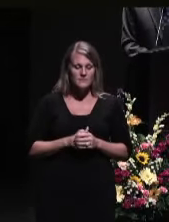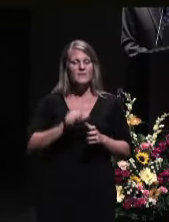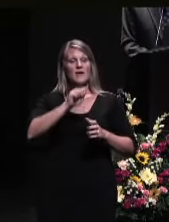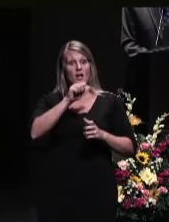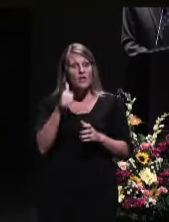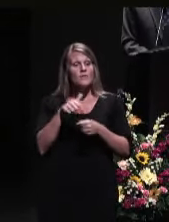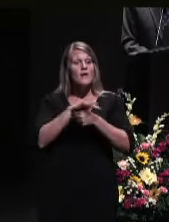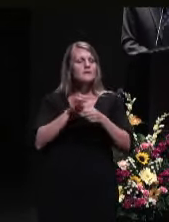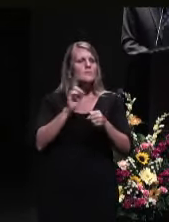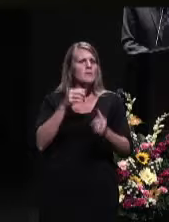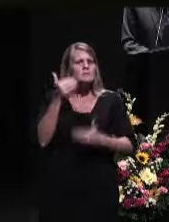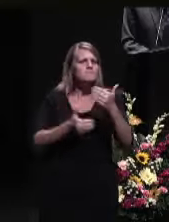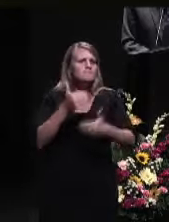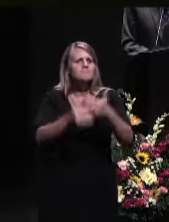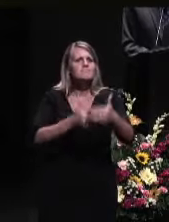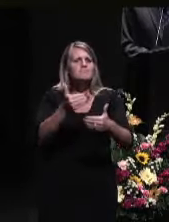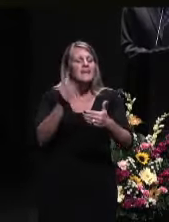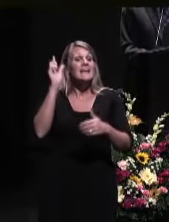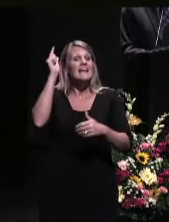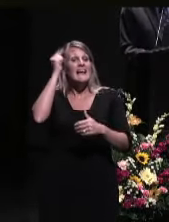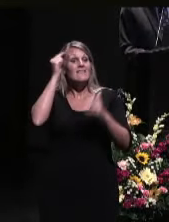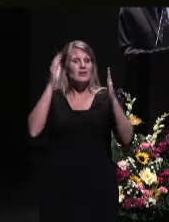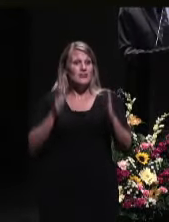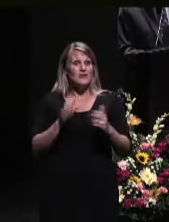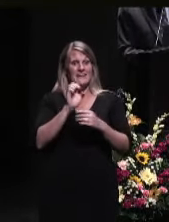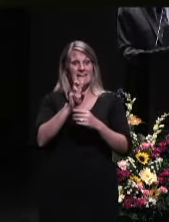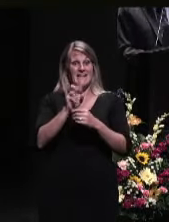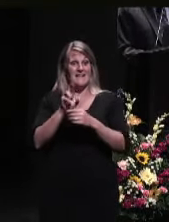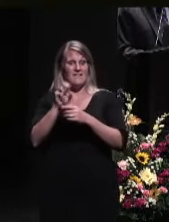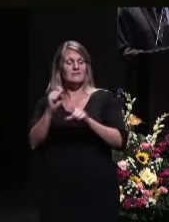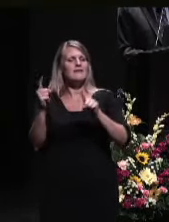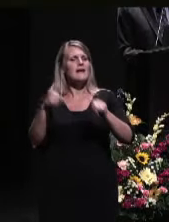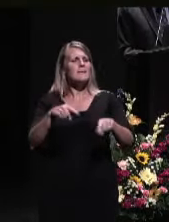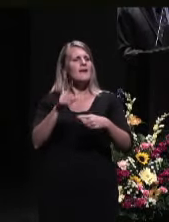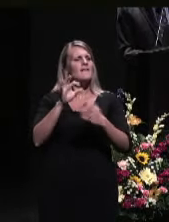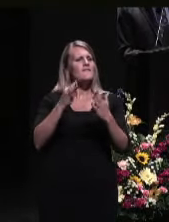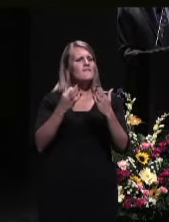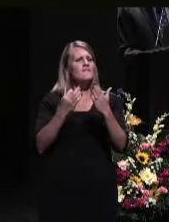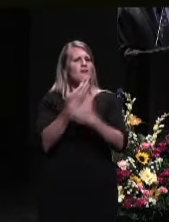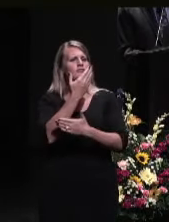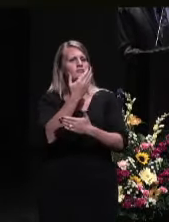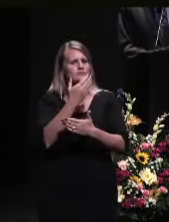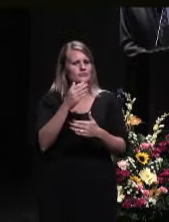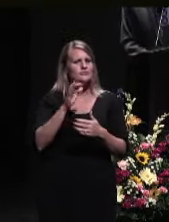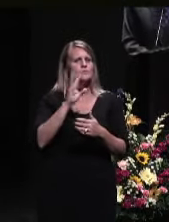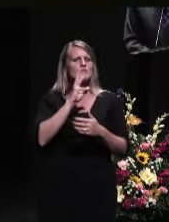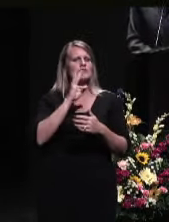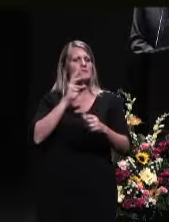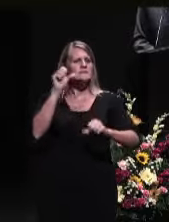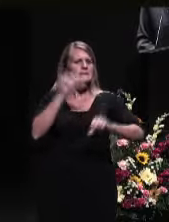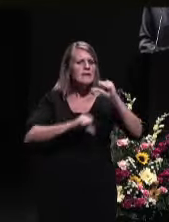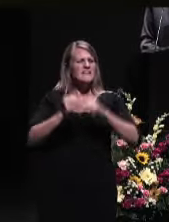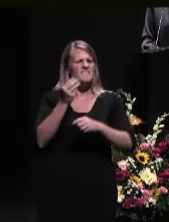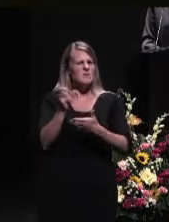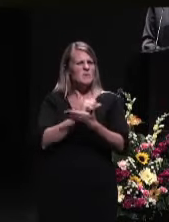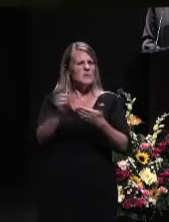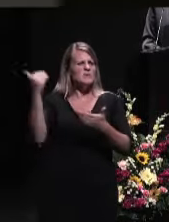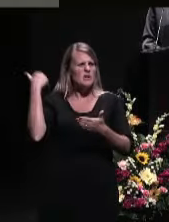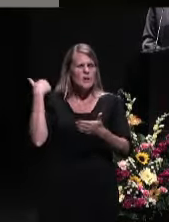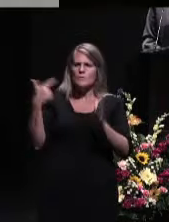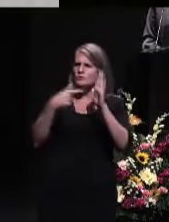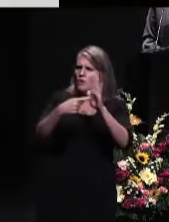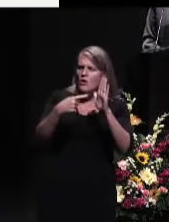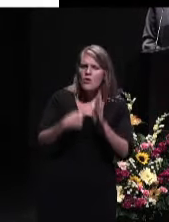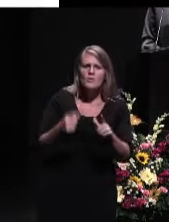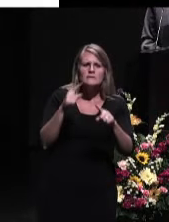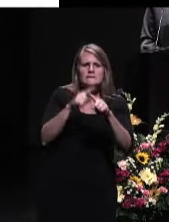momentum include Governor Evers coming to the School of Freshwater Science a couple of weeks ago, and we showed him a number of different labs,